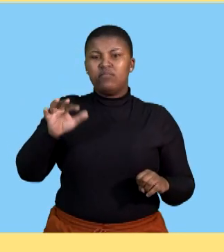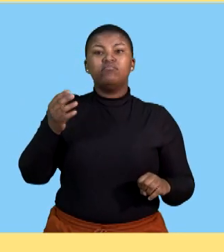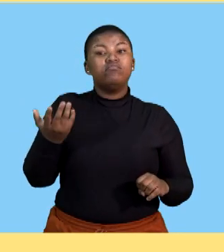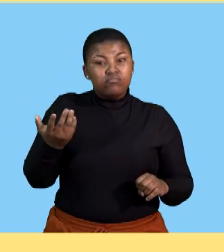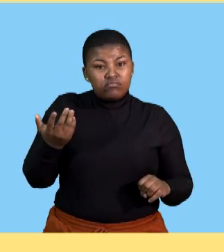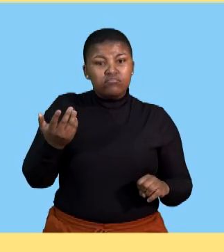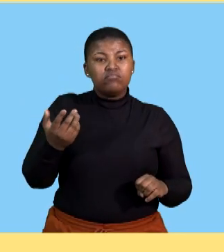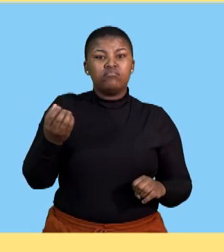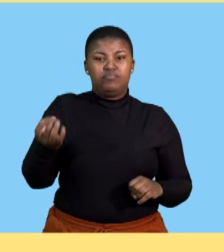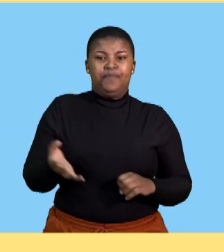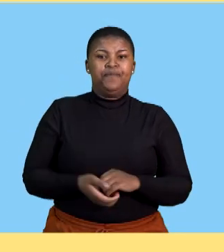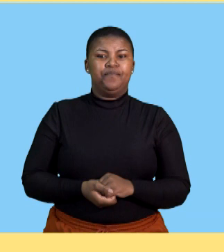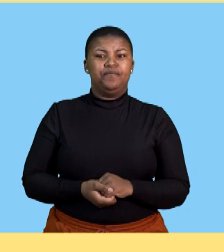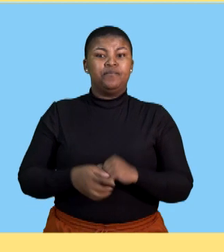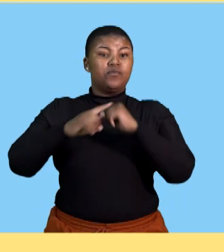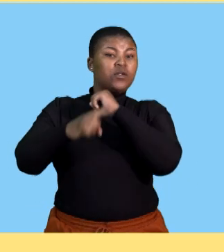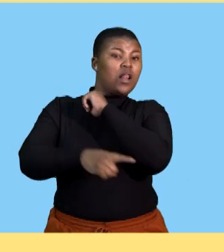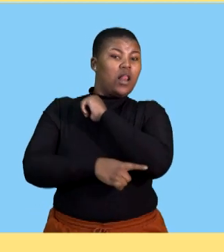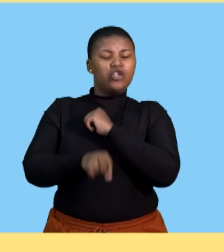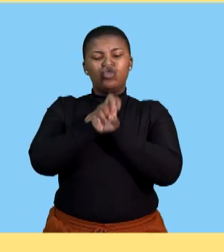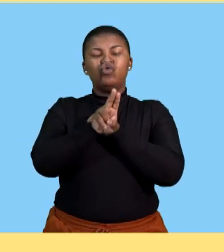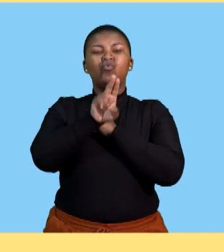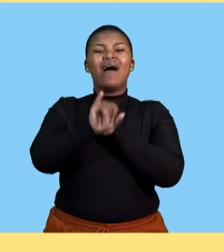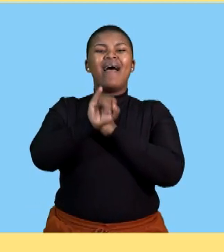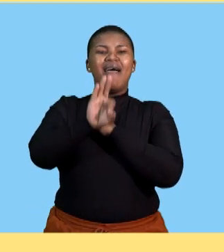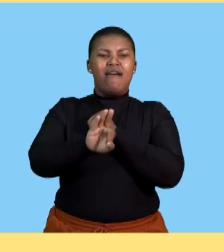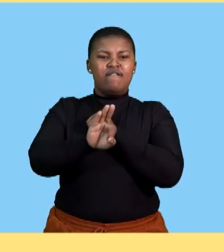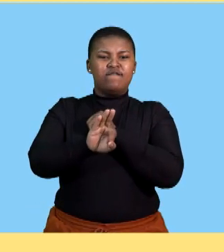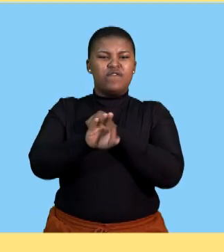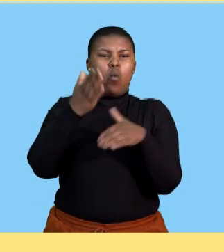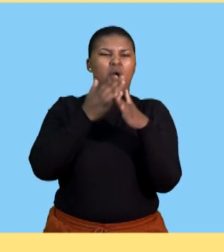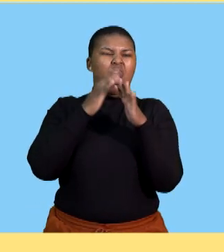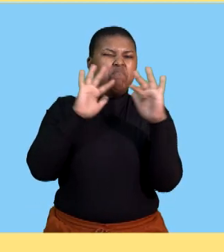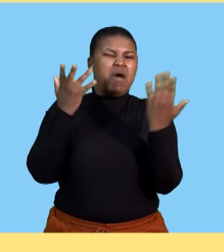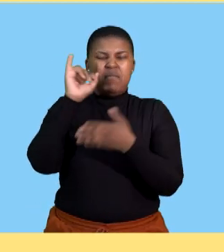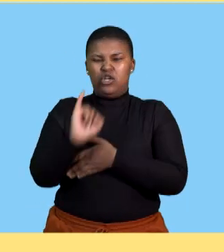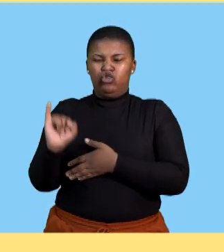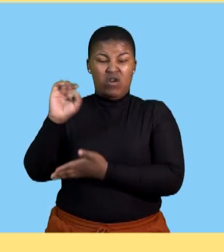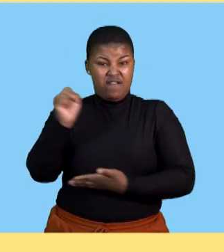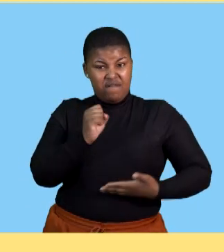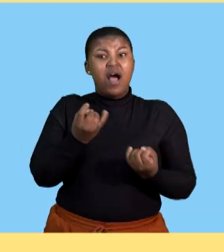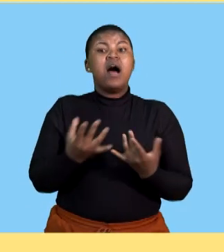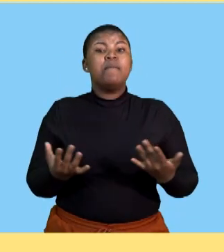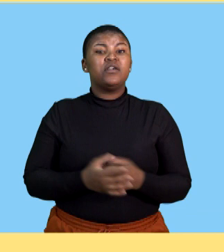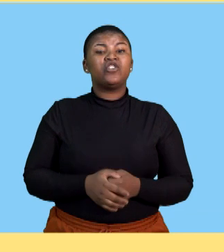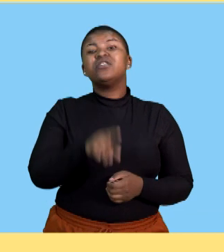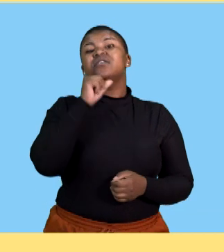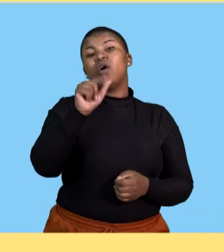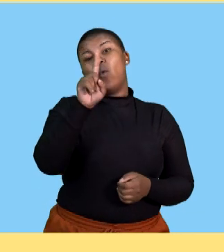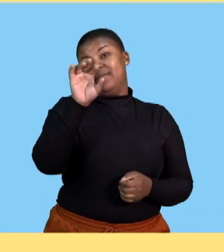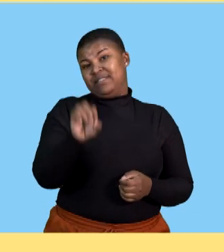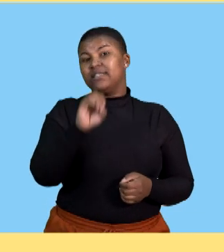have my 720. Then lastly, it is UIF, Unemployment Insurance Fund. Then I'll